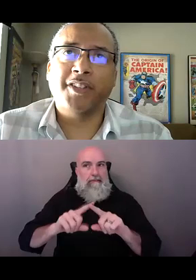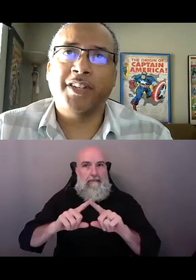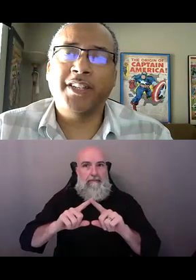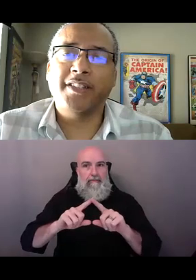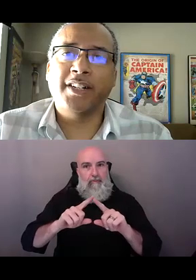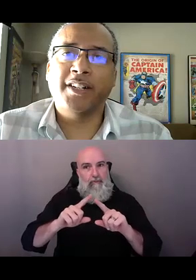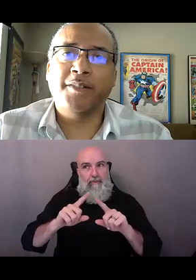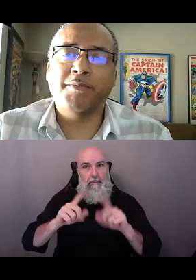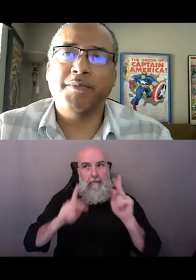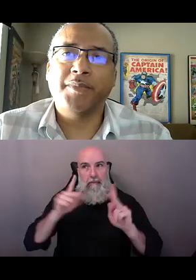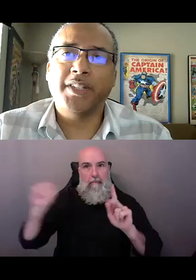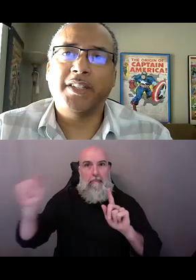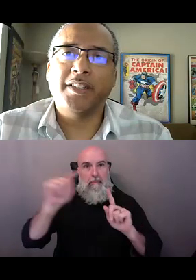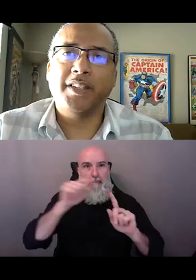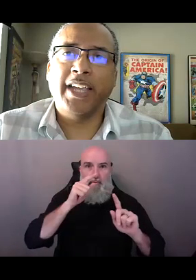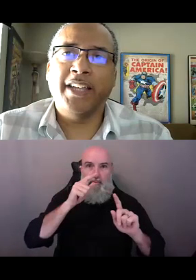worked on it.